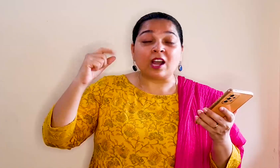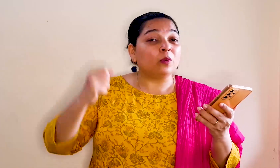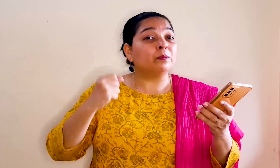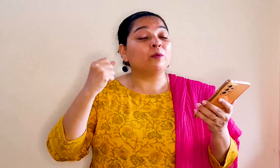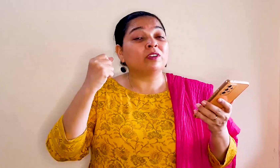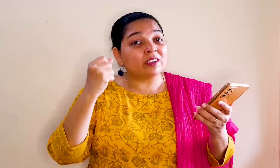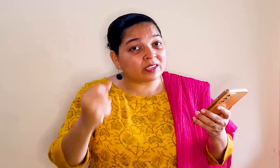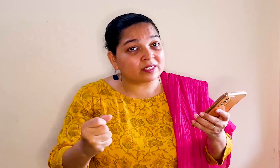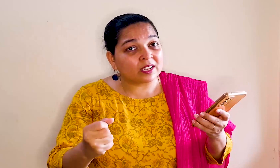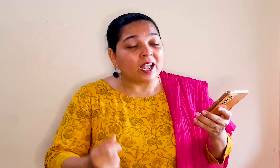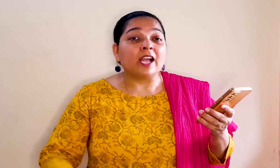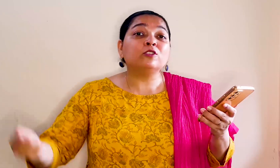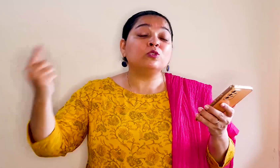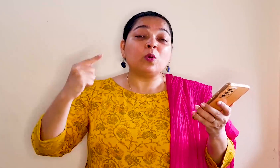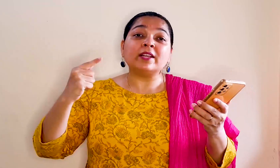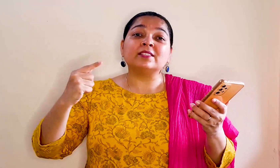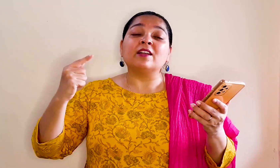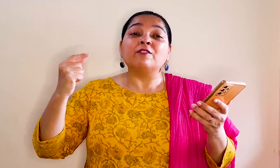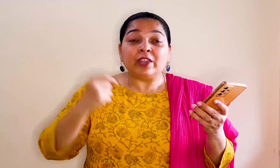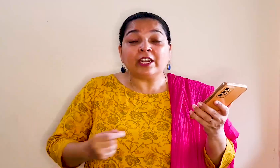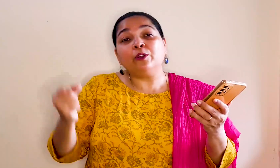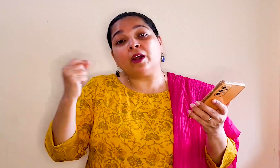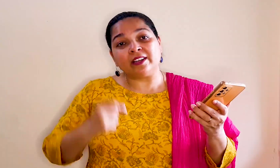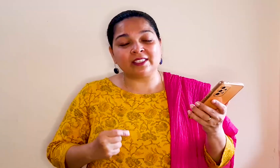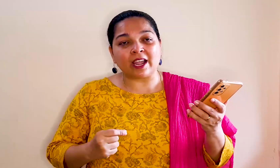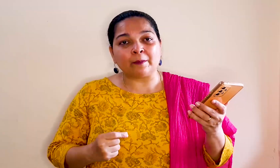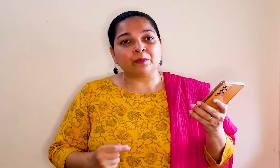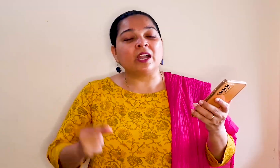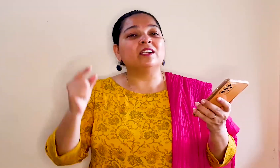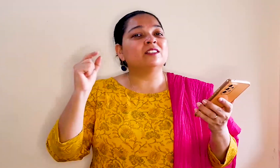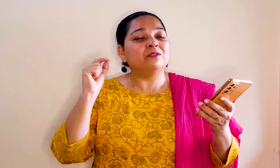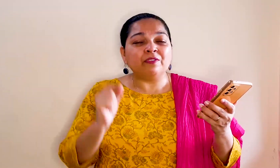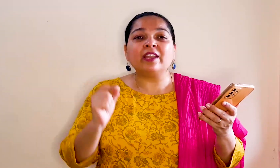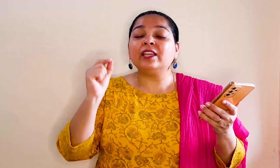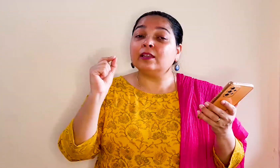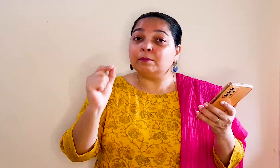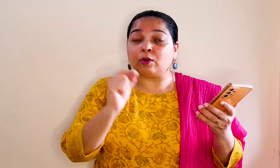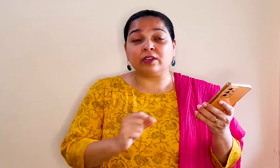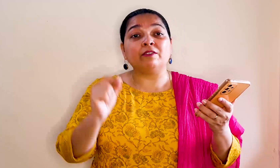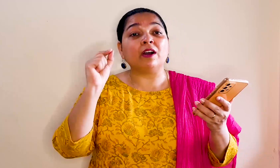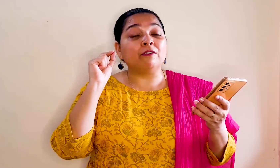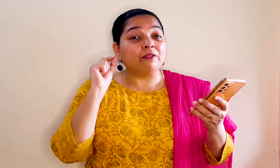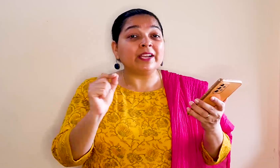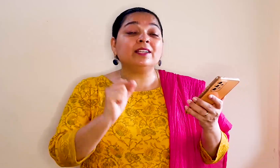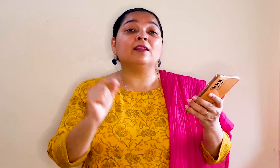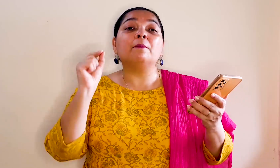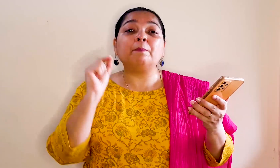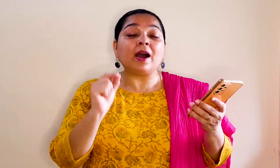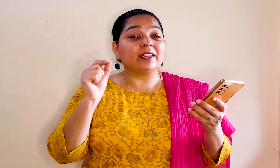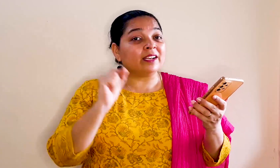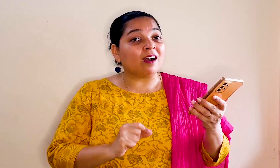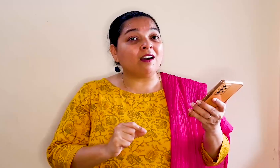understood how important it is. And so as we need to understand that it is very important and a